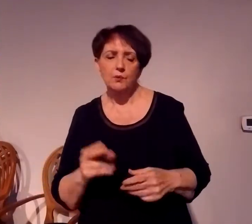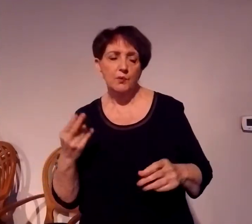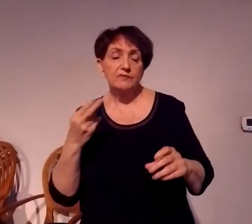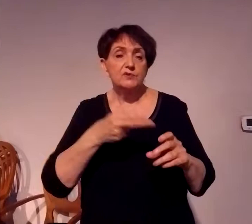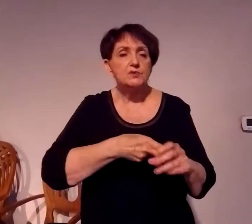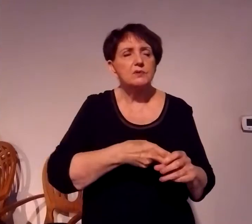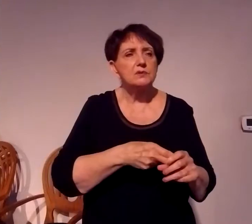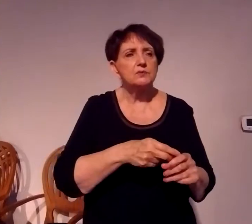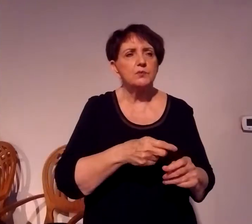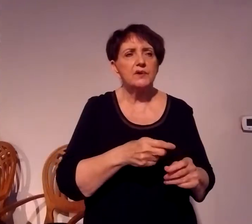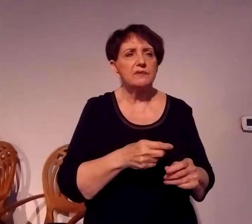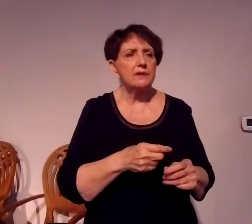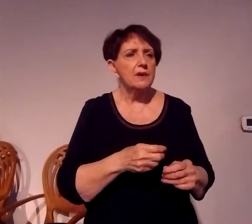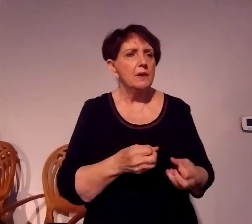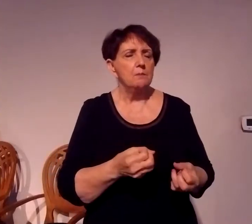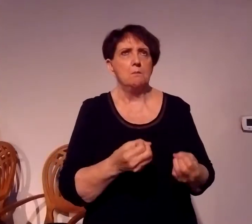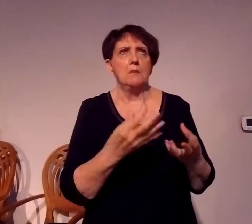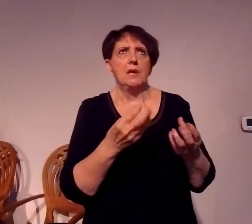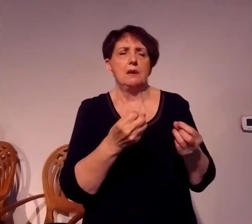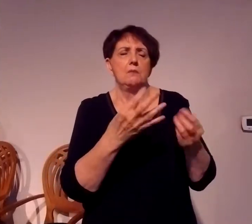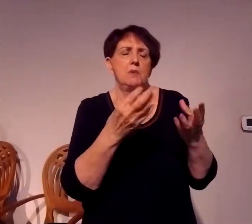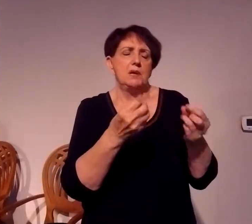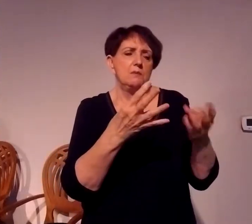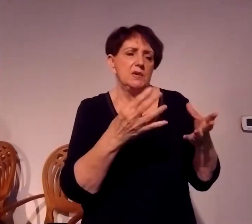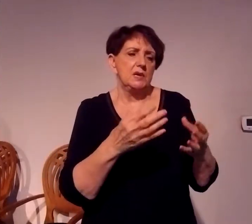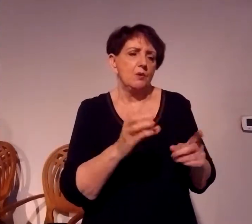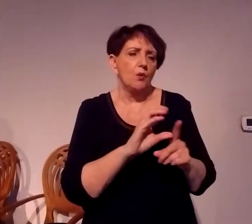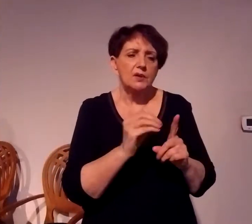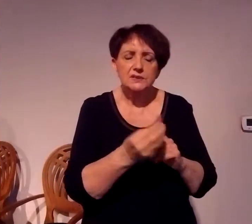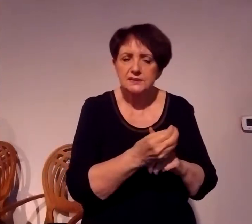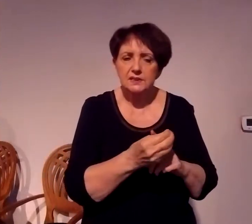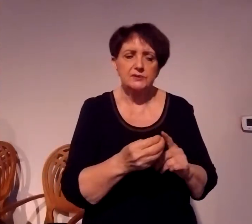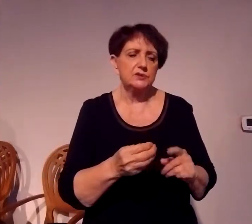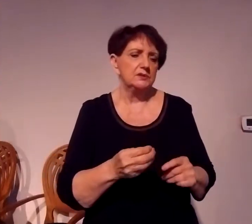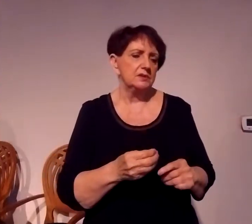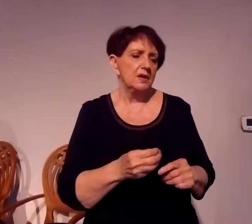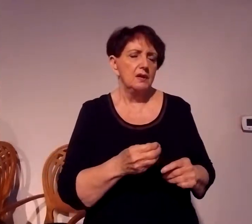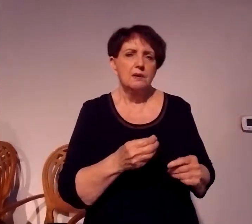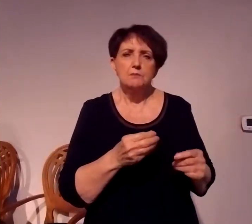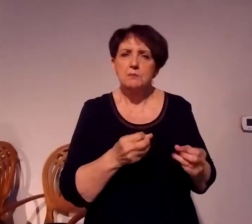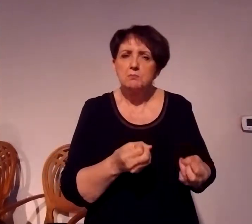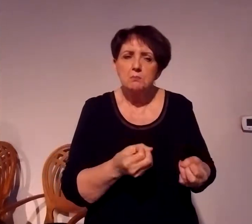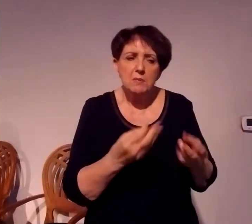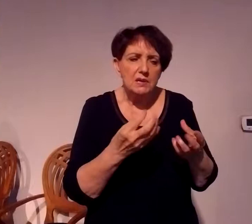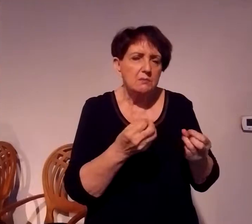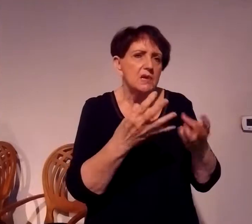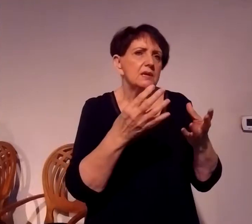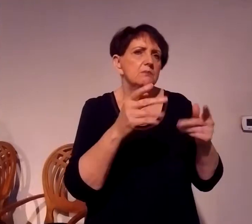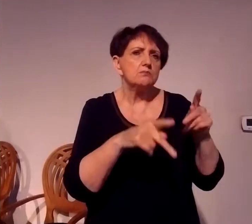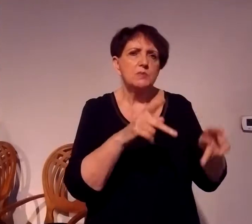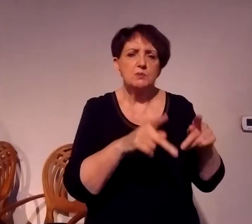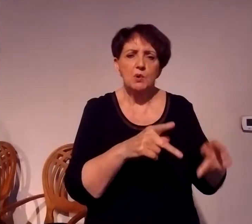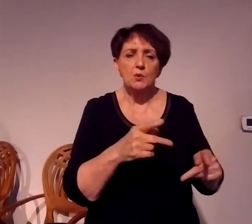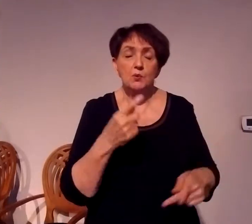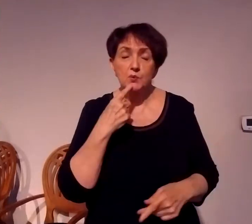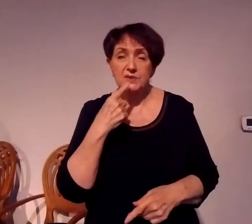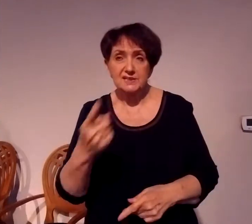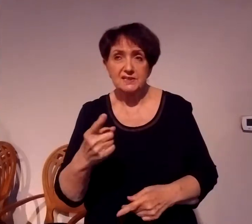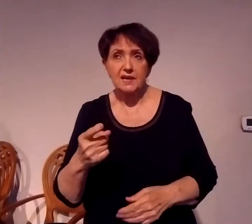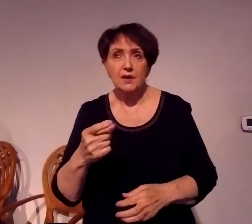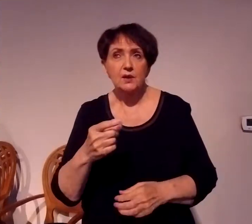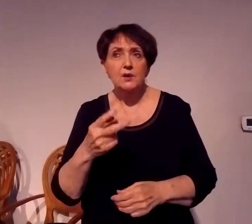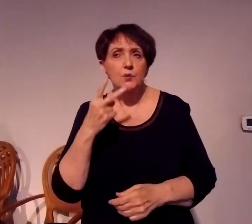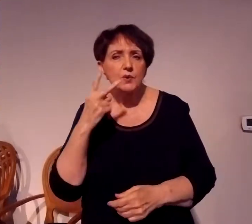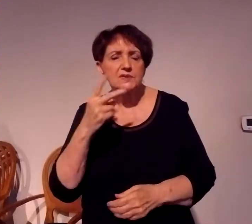of thousands, tens of thousands of organizations, hundreds of thousands of people in our statement when we say we envision